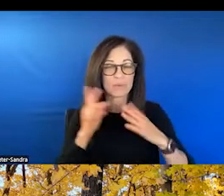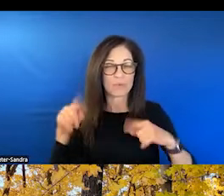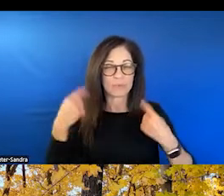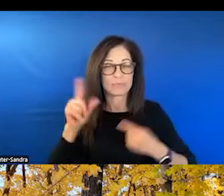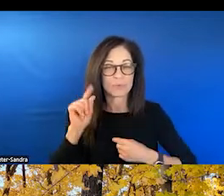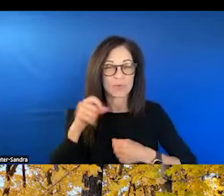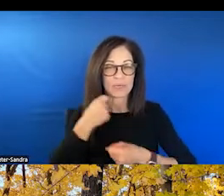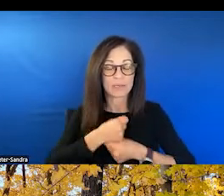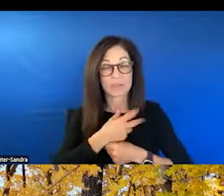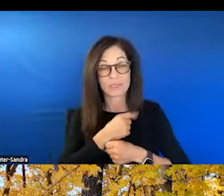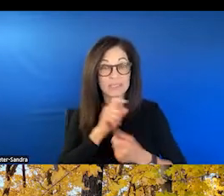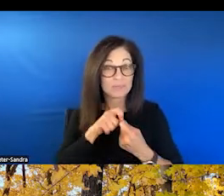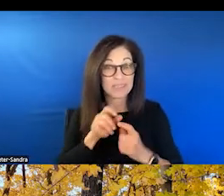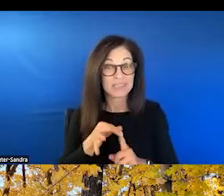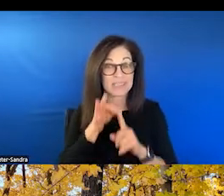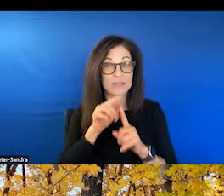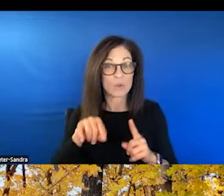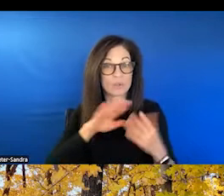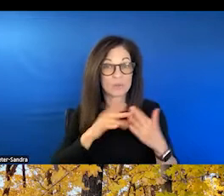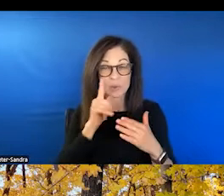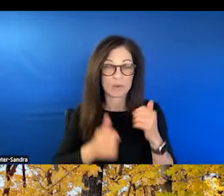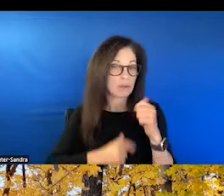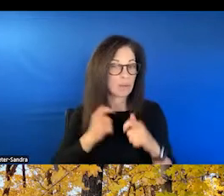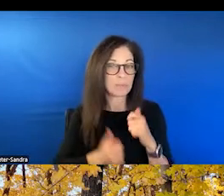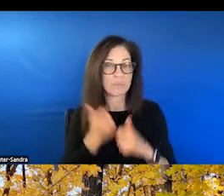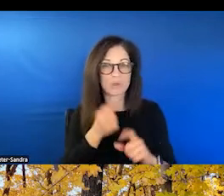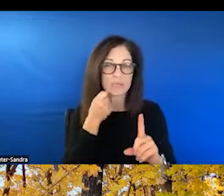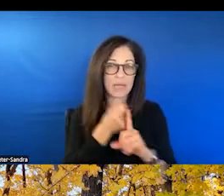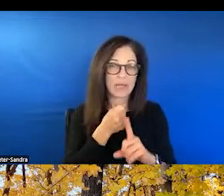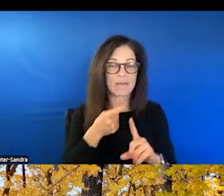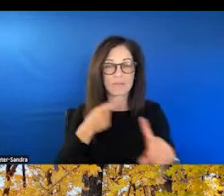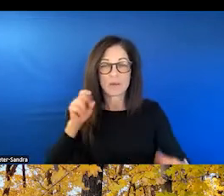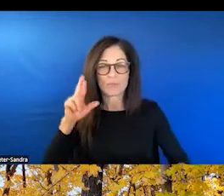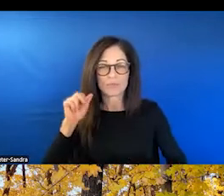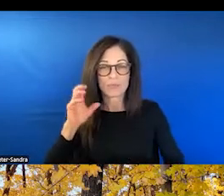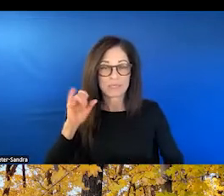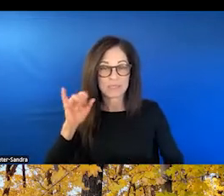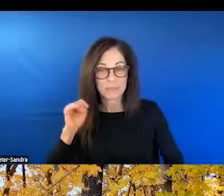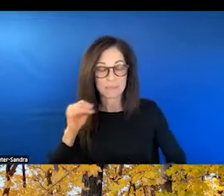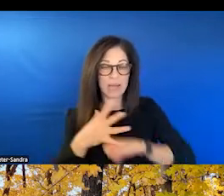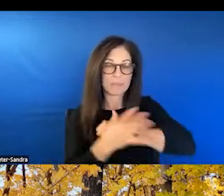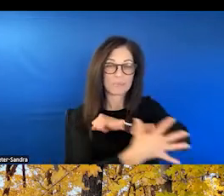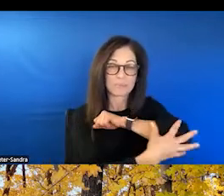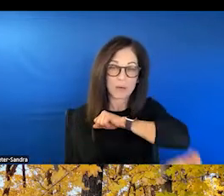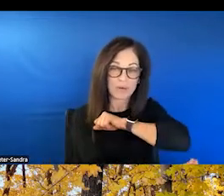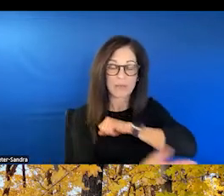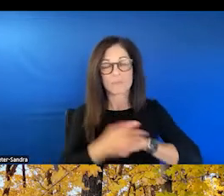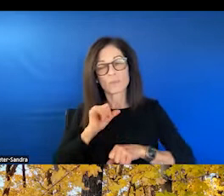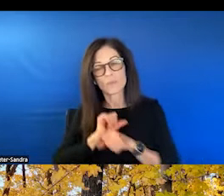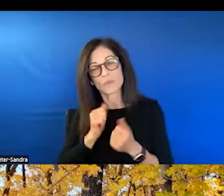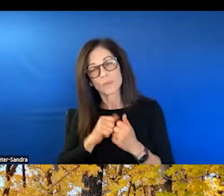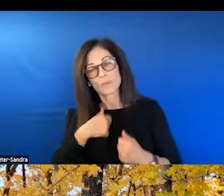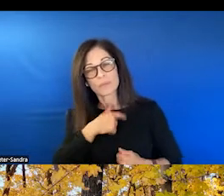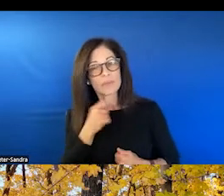in communities that have been the hardest hit by racism and poverty, and working with us to think about